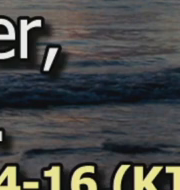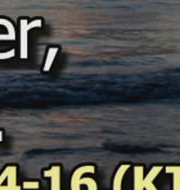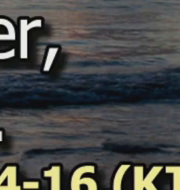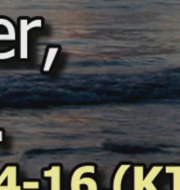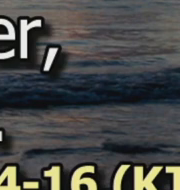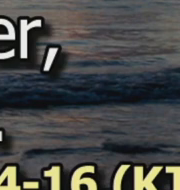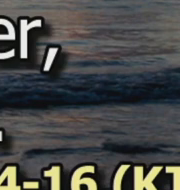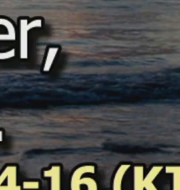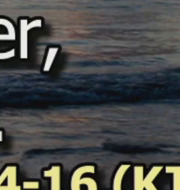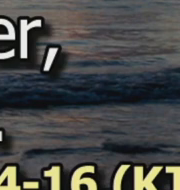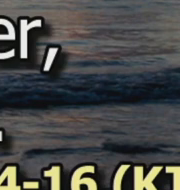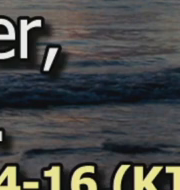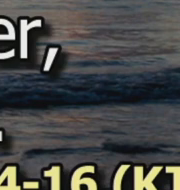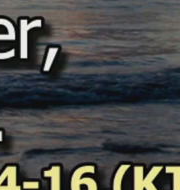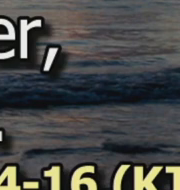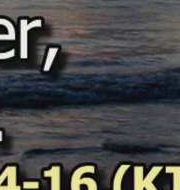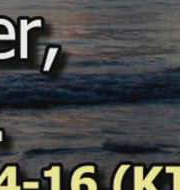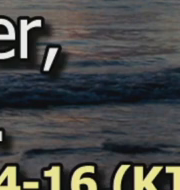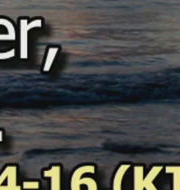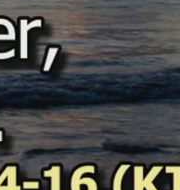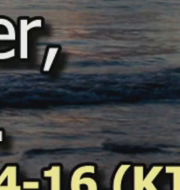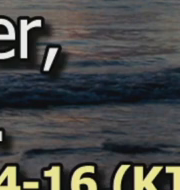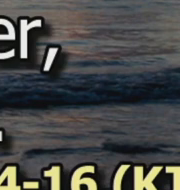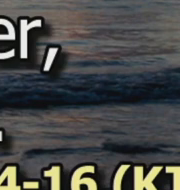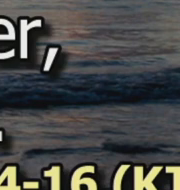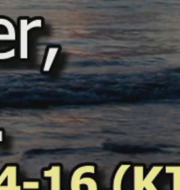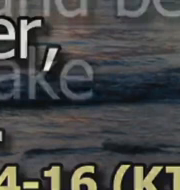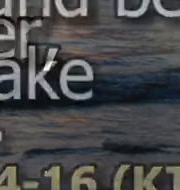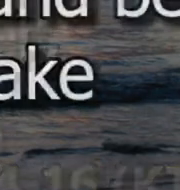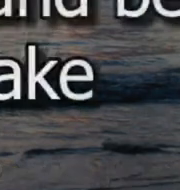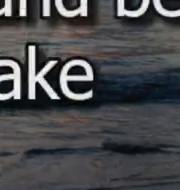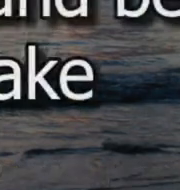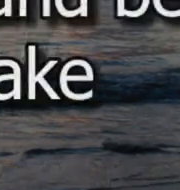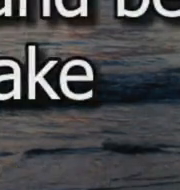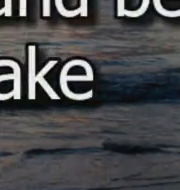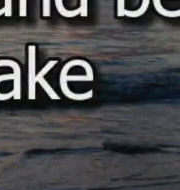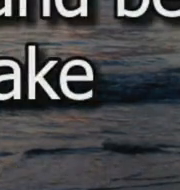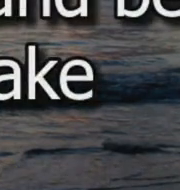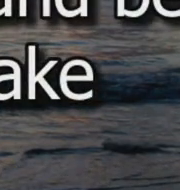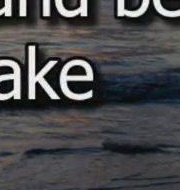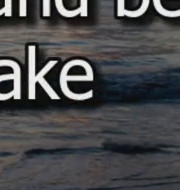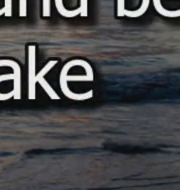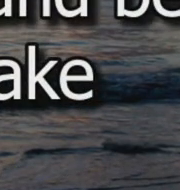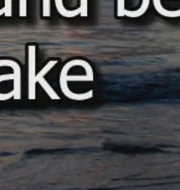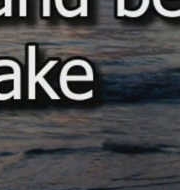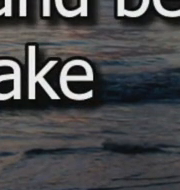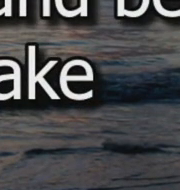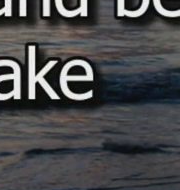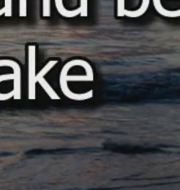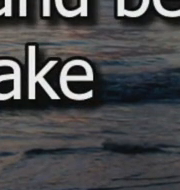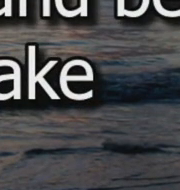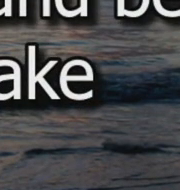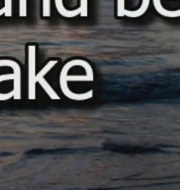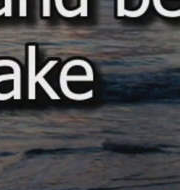I will help you, says the Lord, thy Redeemer, the Holy One of Israel. Behold, I'll make